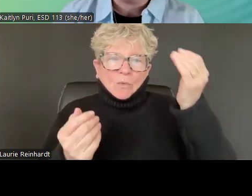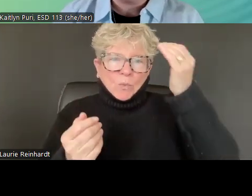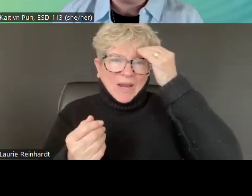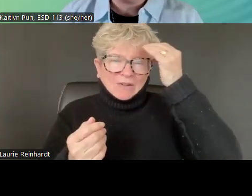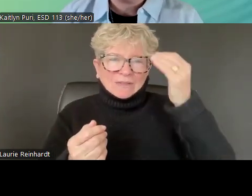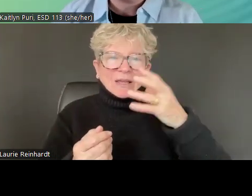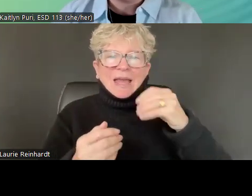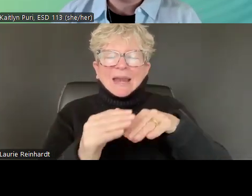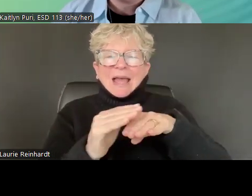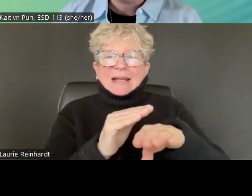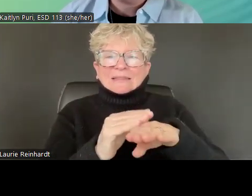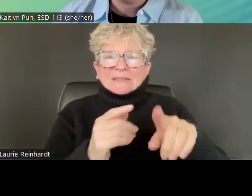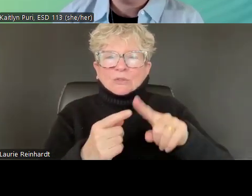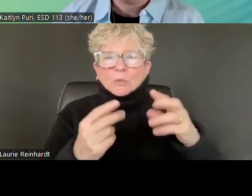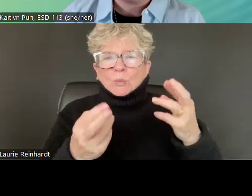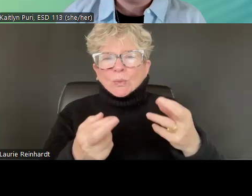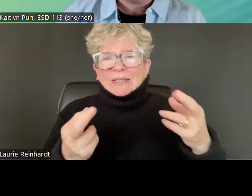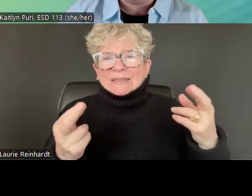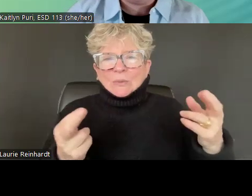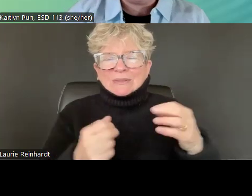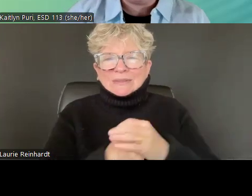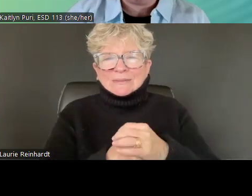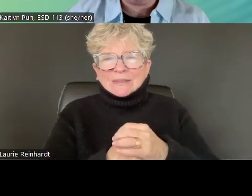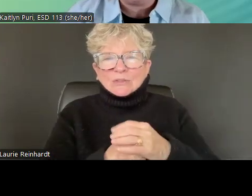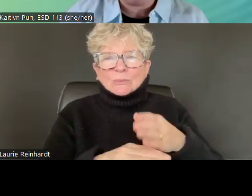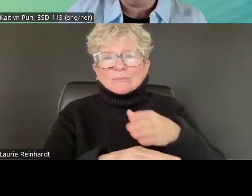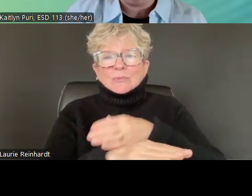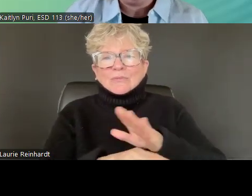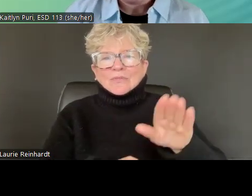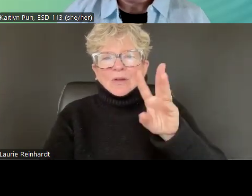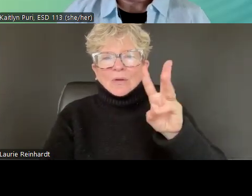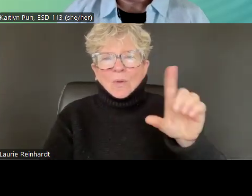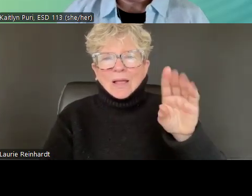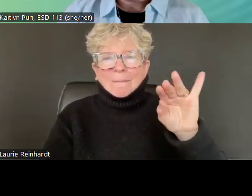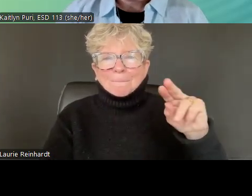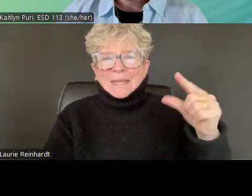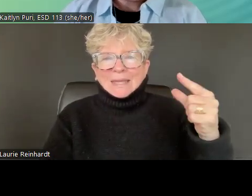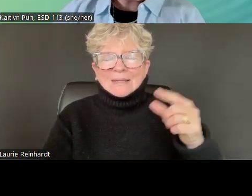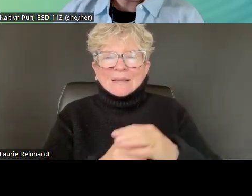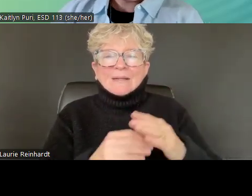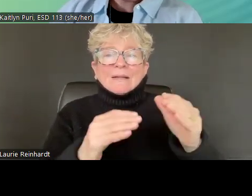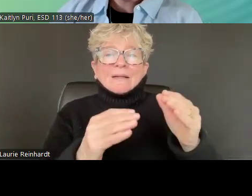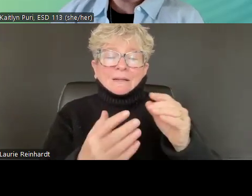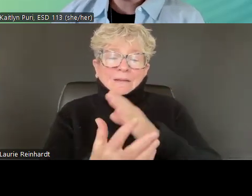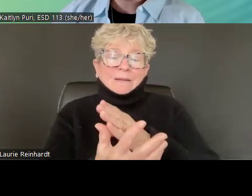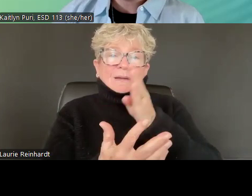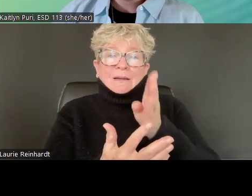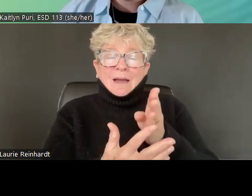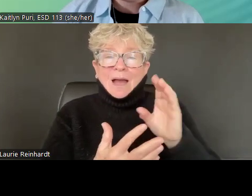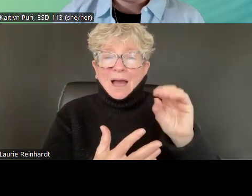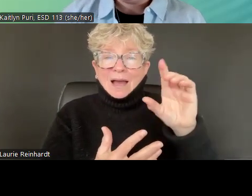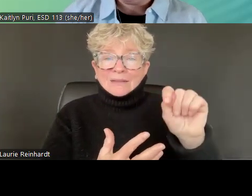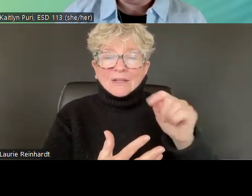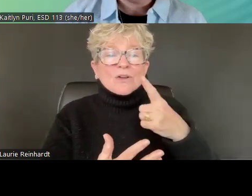as access to resources for these feelings. In October, we do